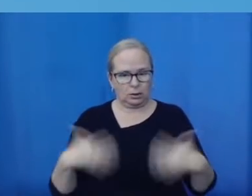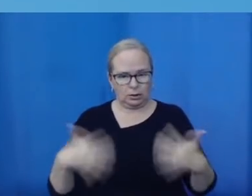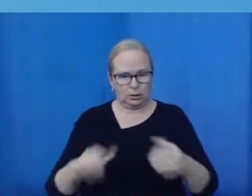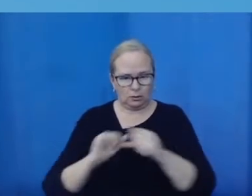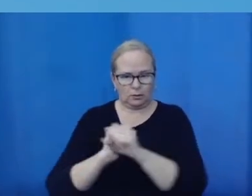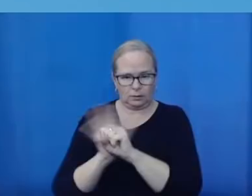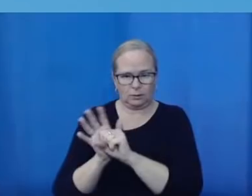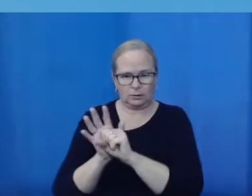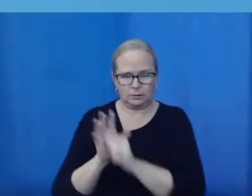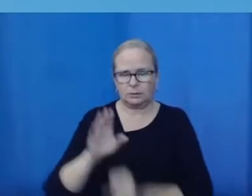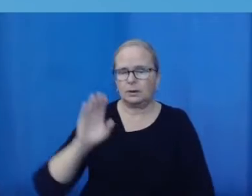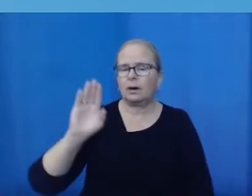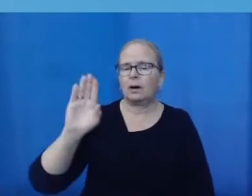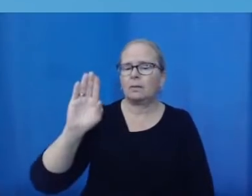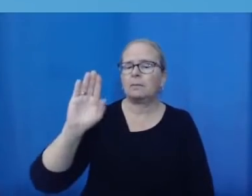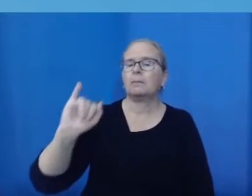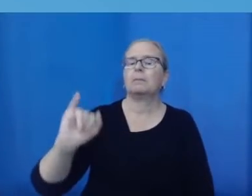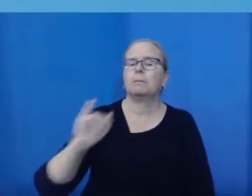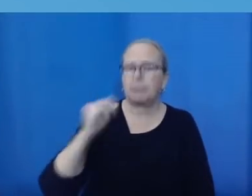other bad stuff.